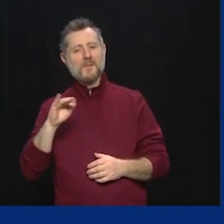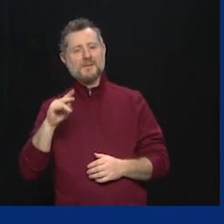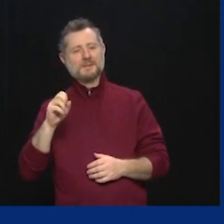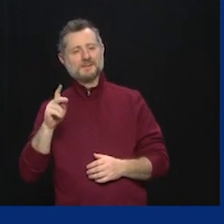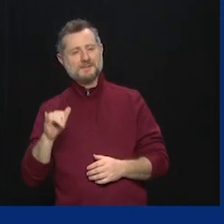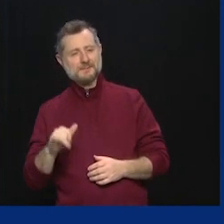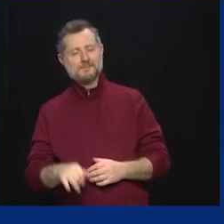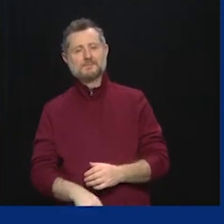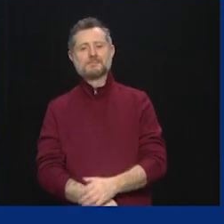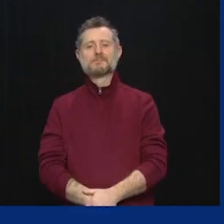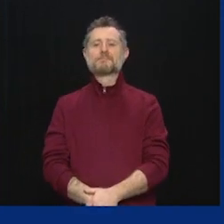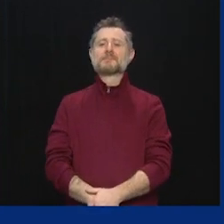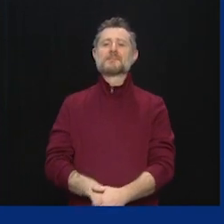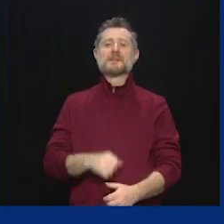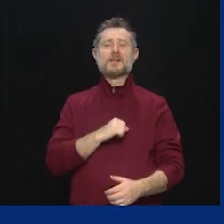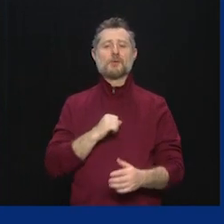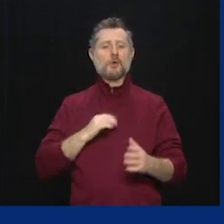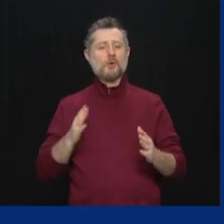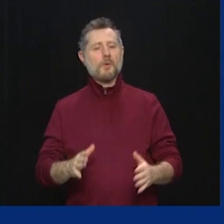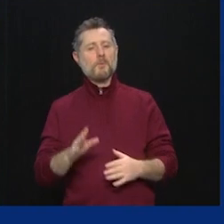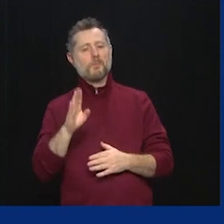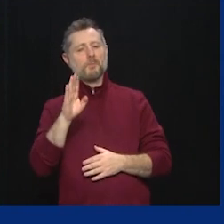Senator John Brooks,